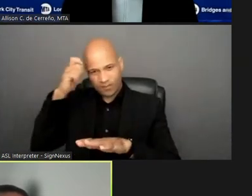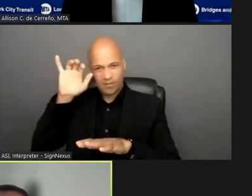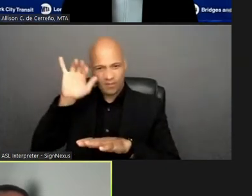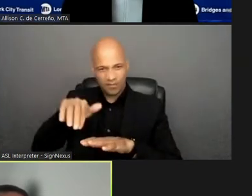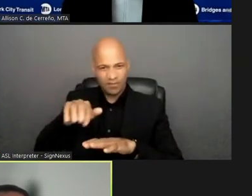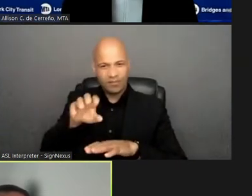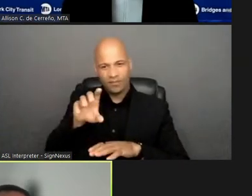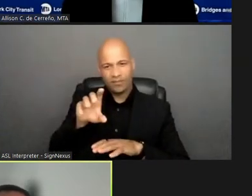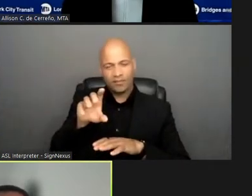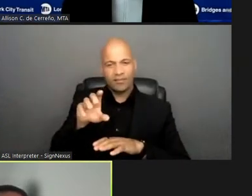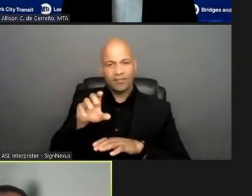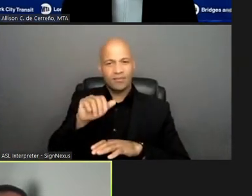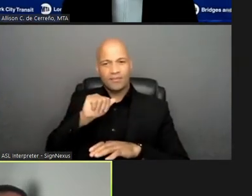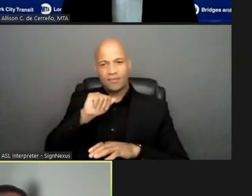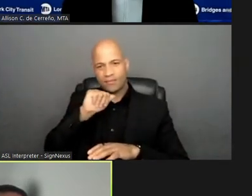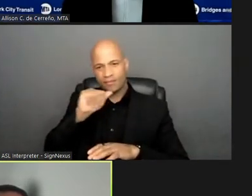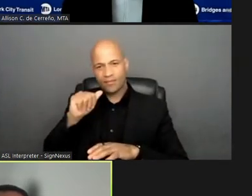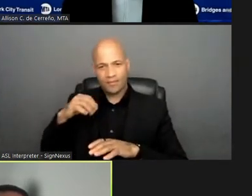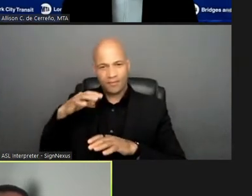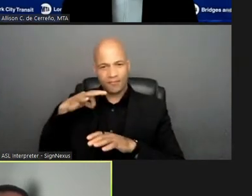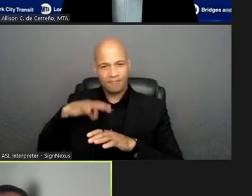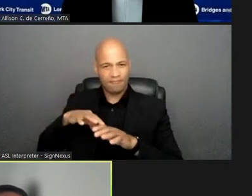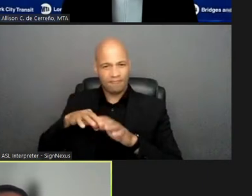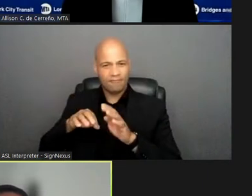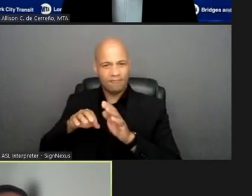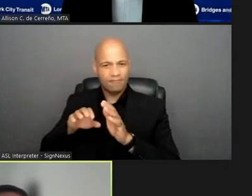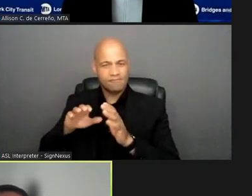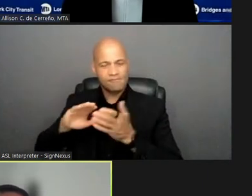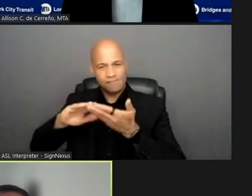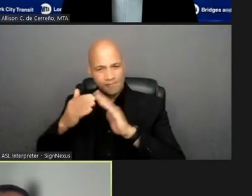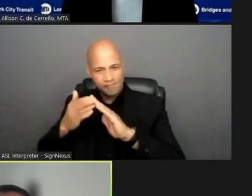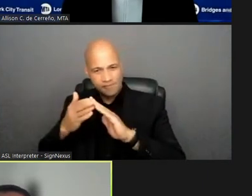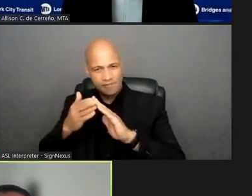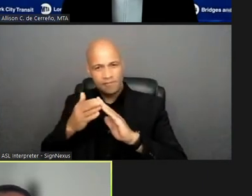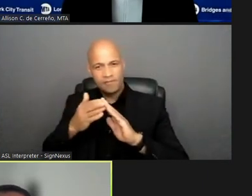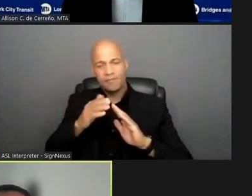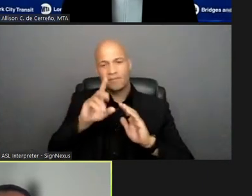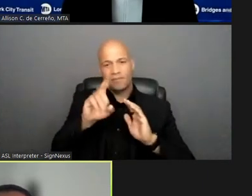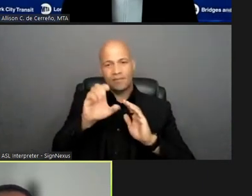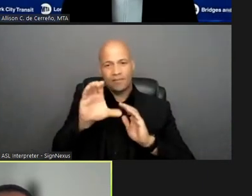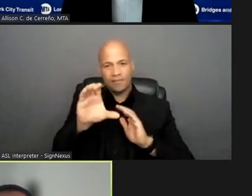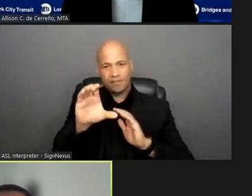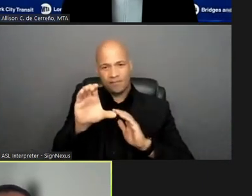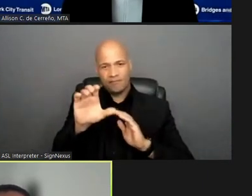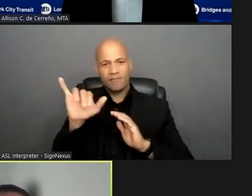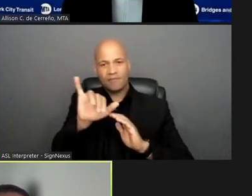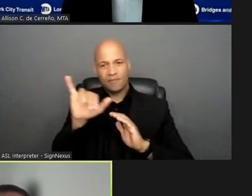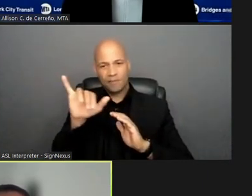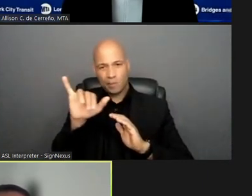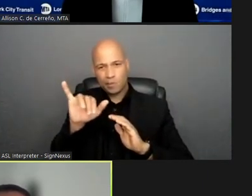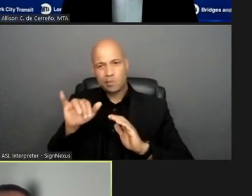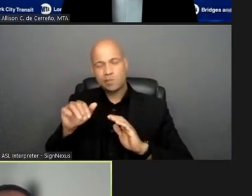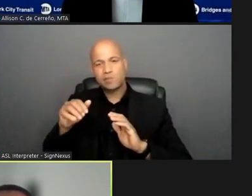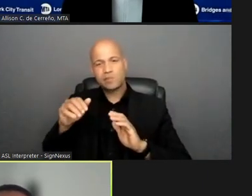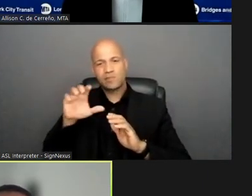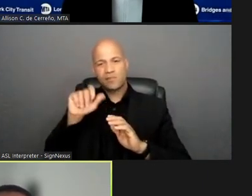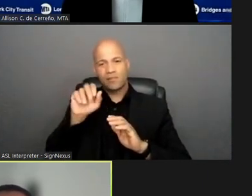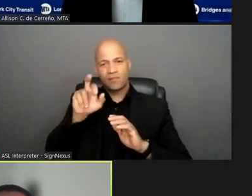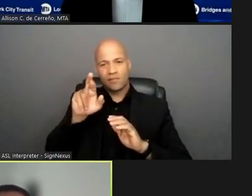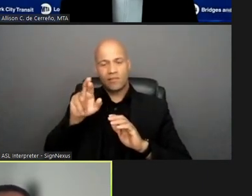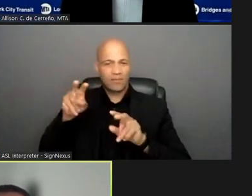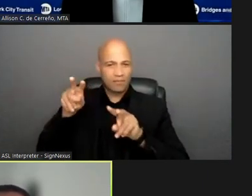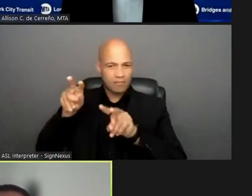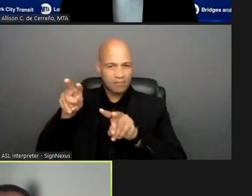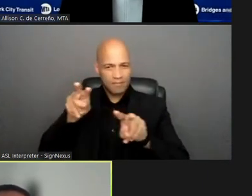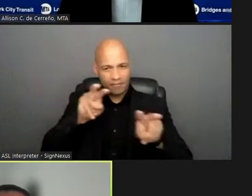community also under the clcpa dec has embarked on an unprecedented hyper-local air monitoring program for